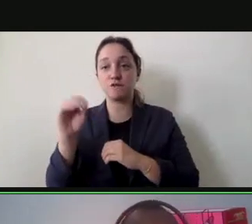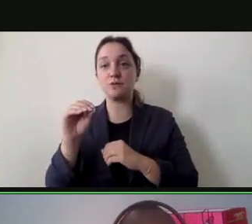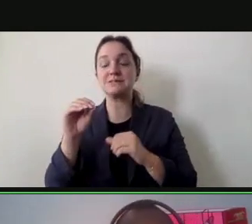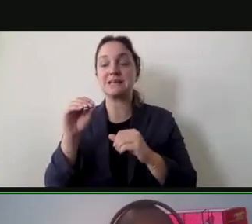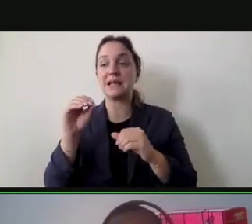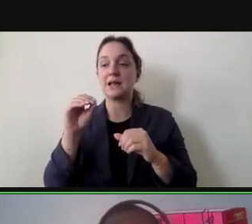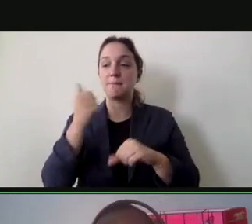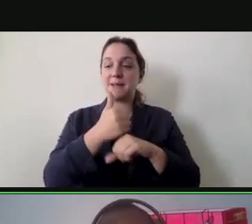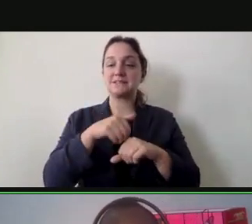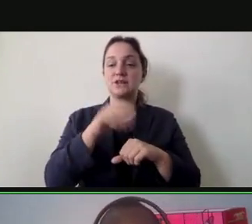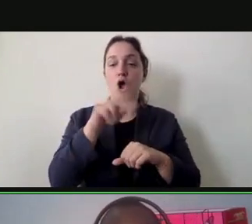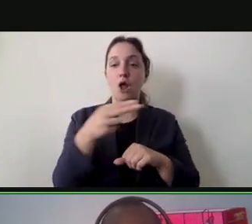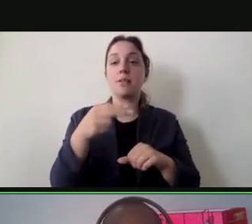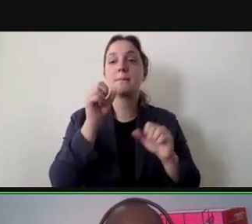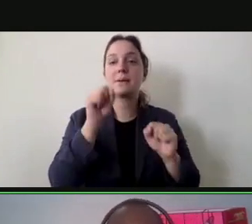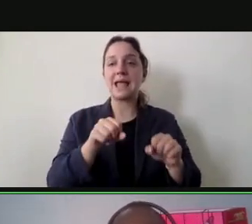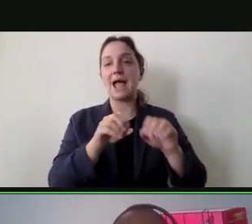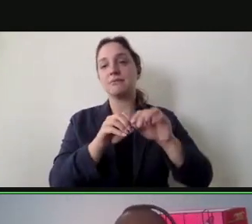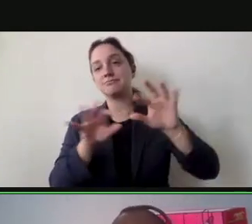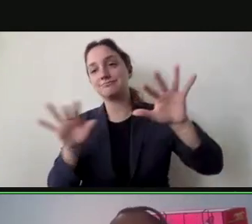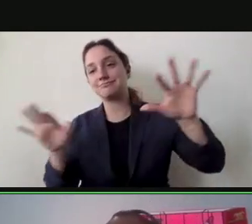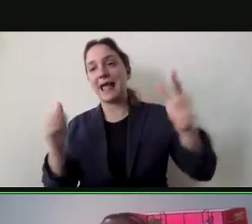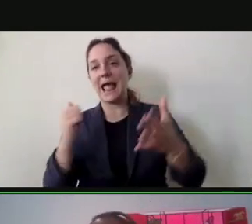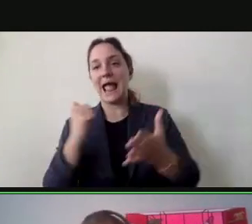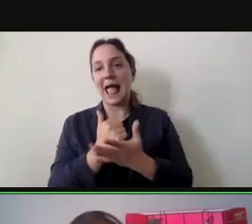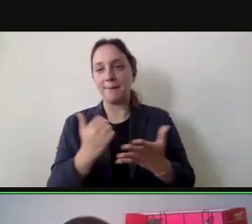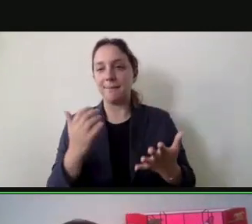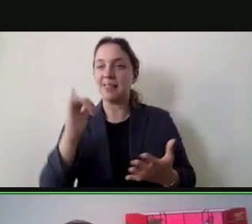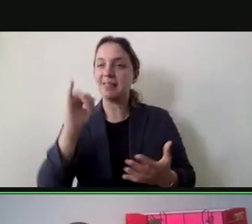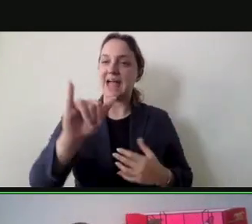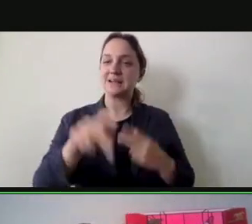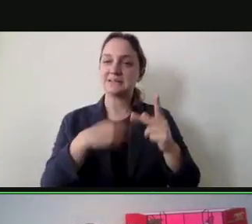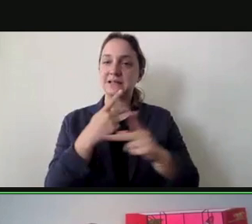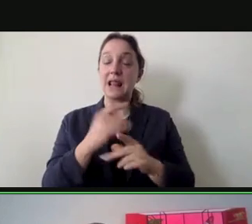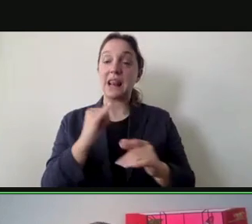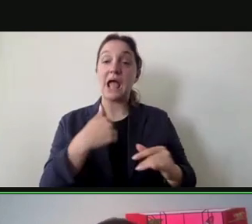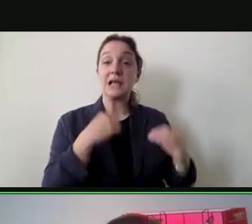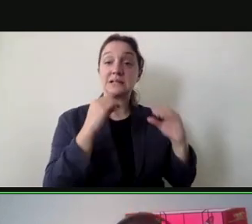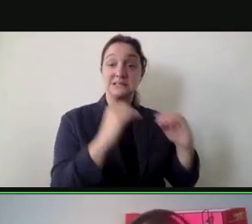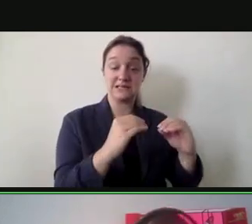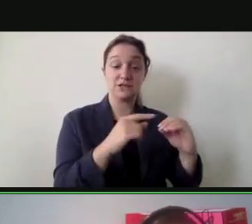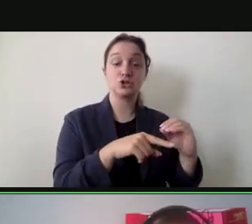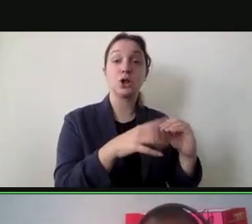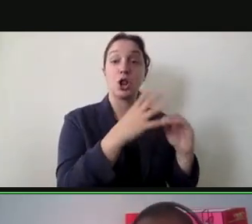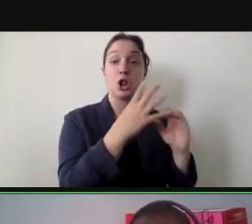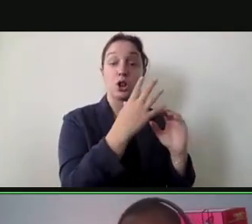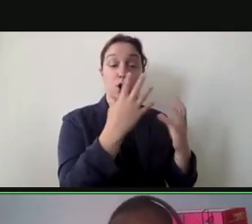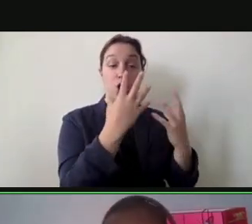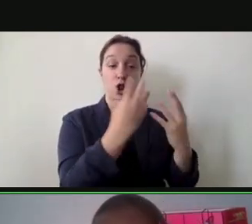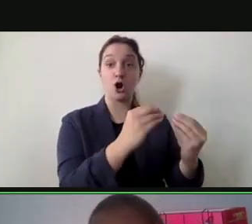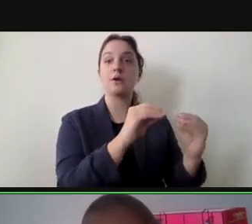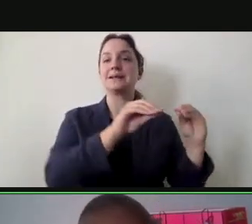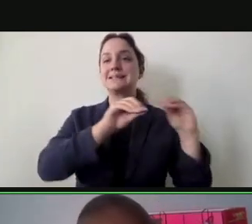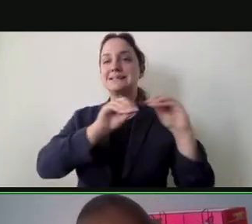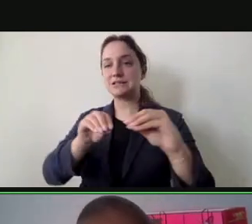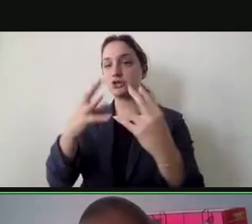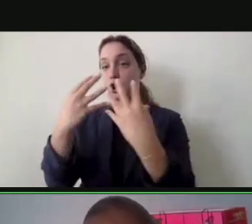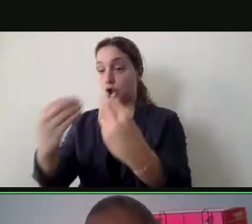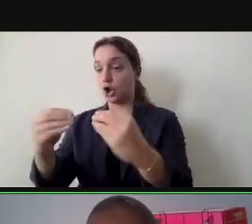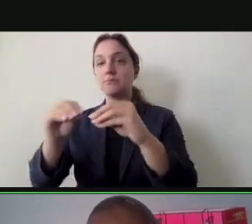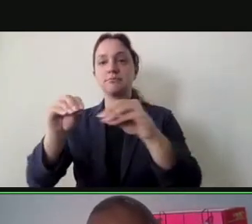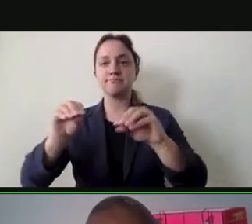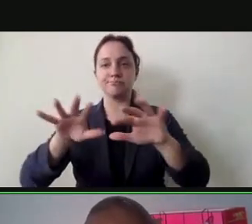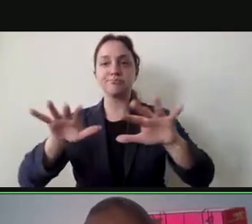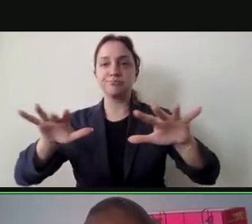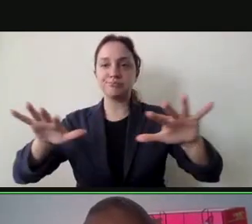be qualified to green the rest of Harlem? That's the kind of model that I think we should be looking at. And